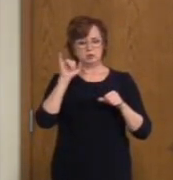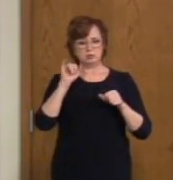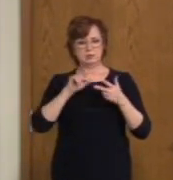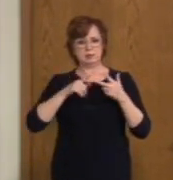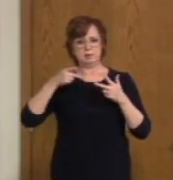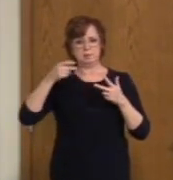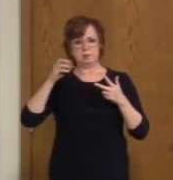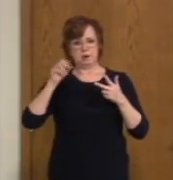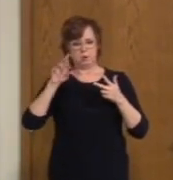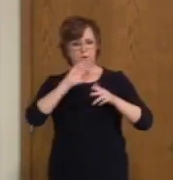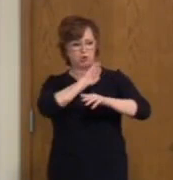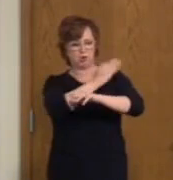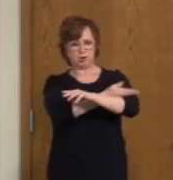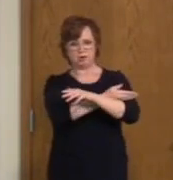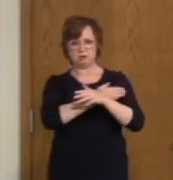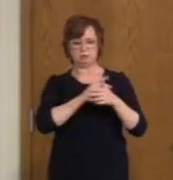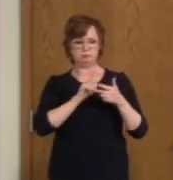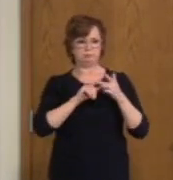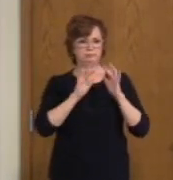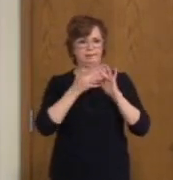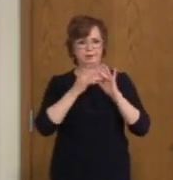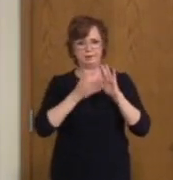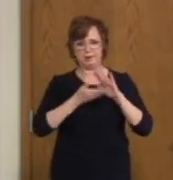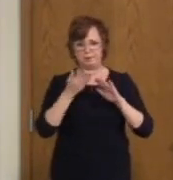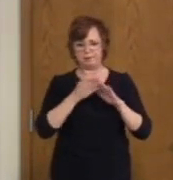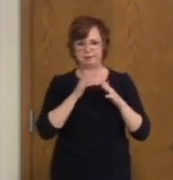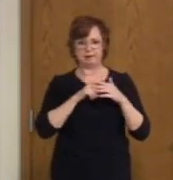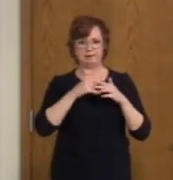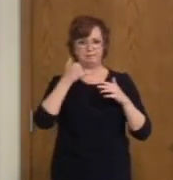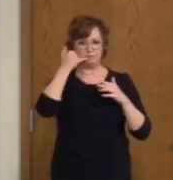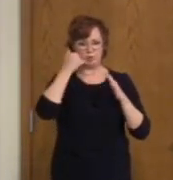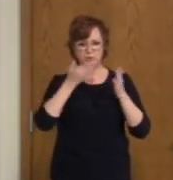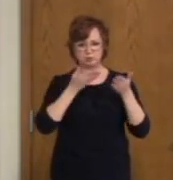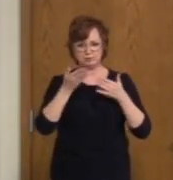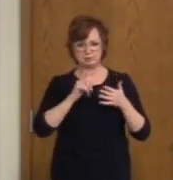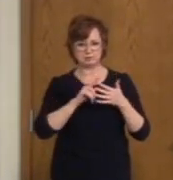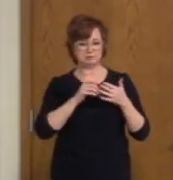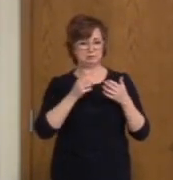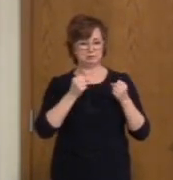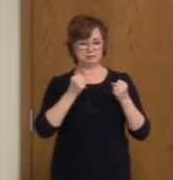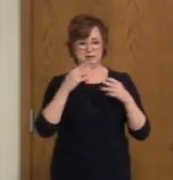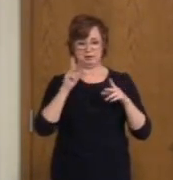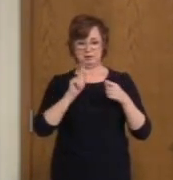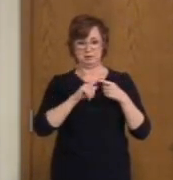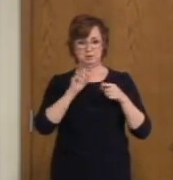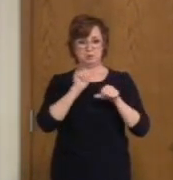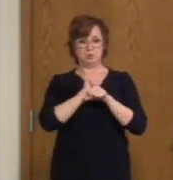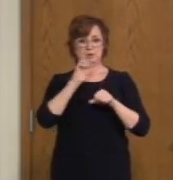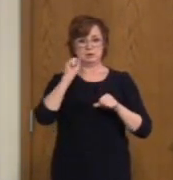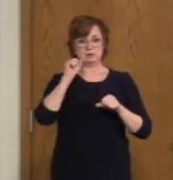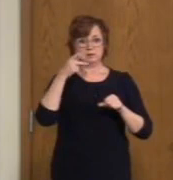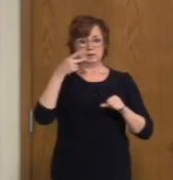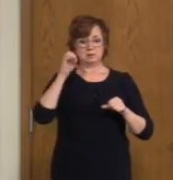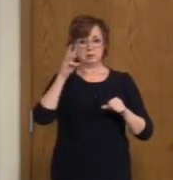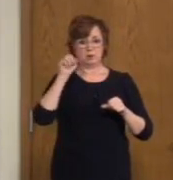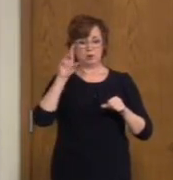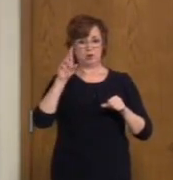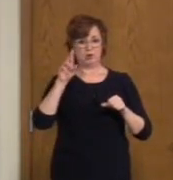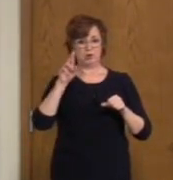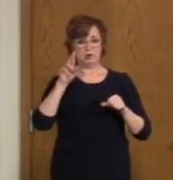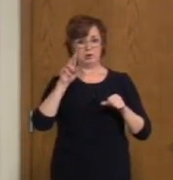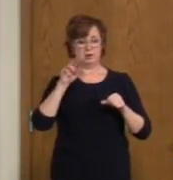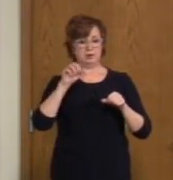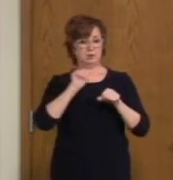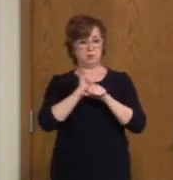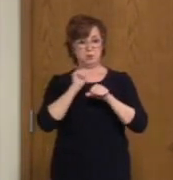power, our internet and cellular services. There was many SAS Power employees that were out